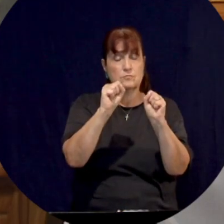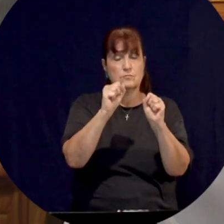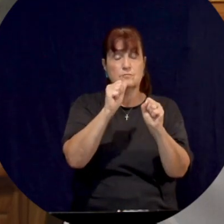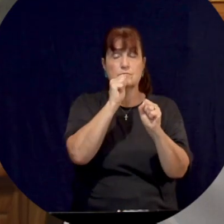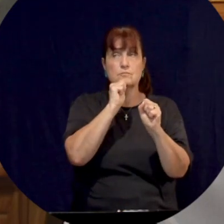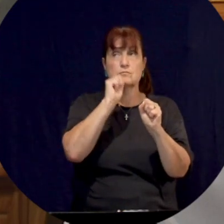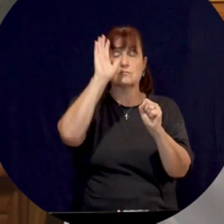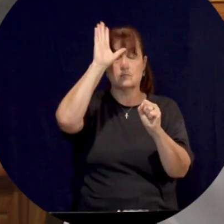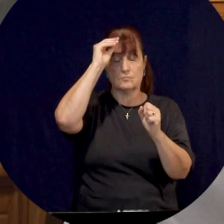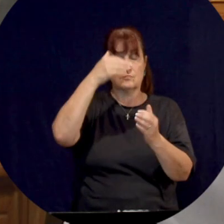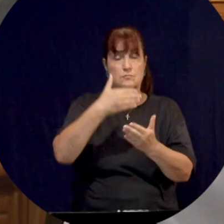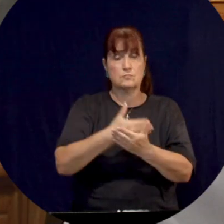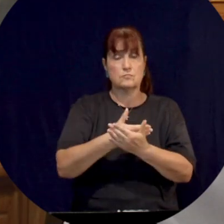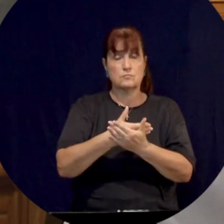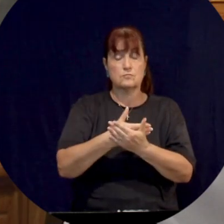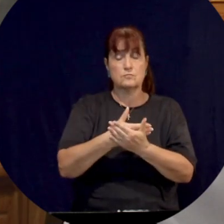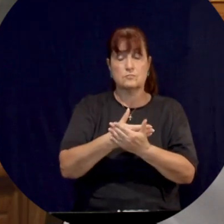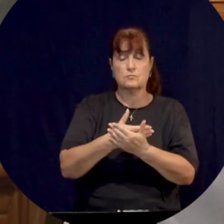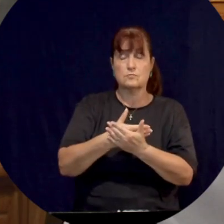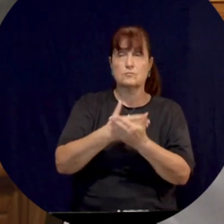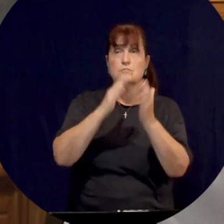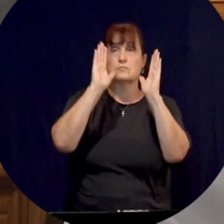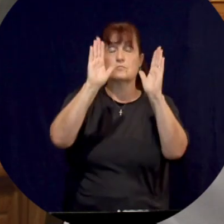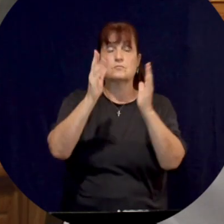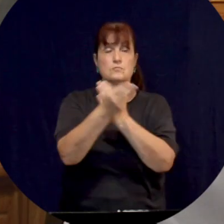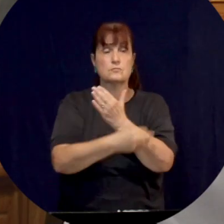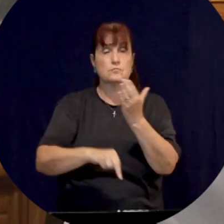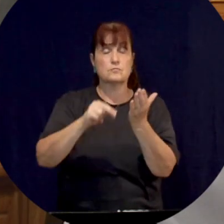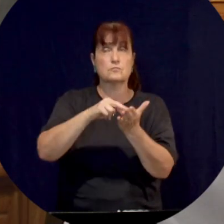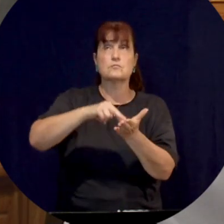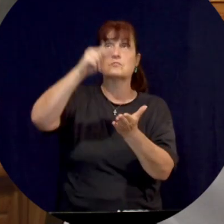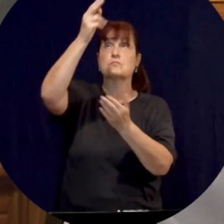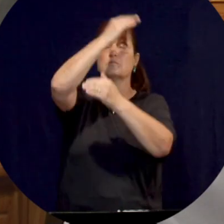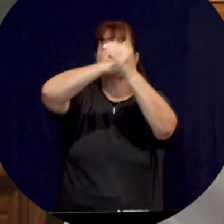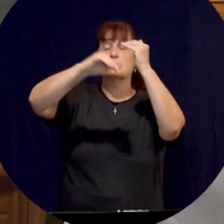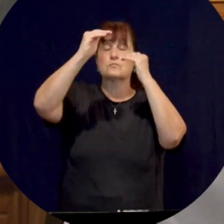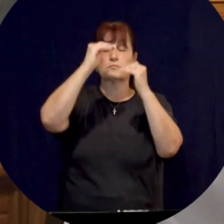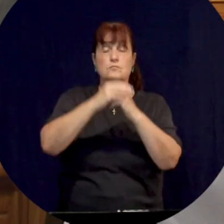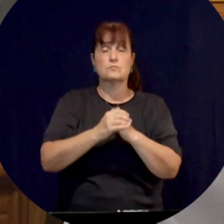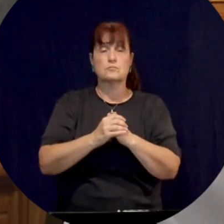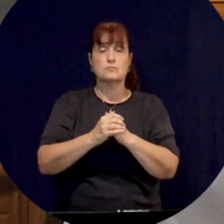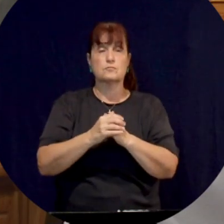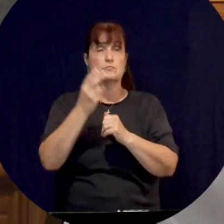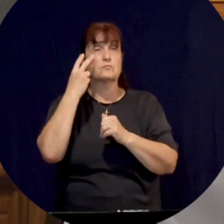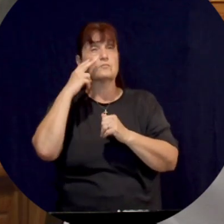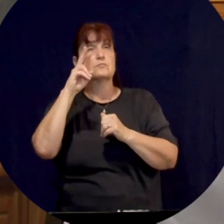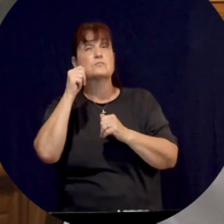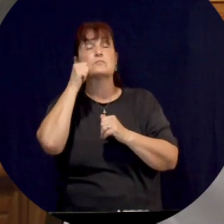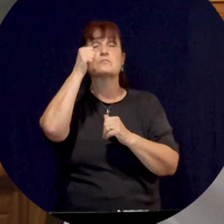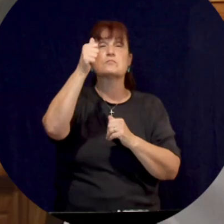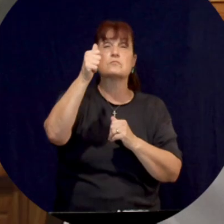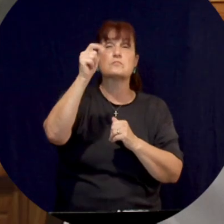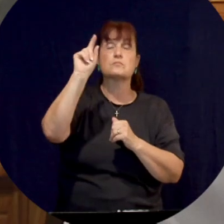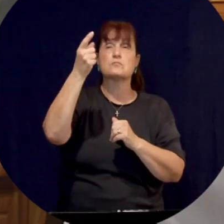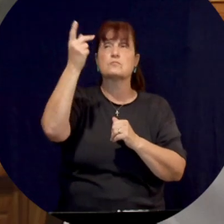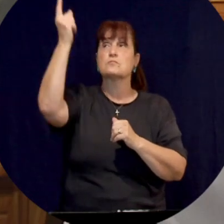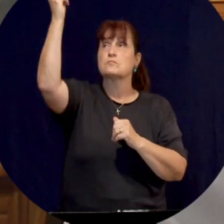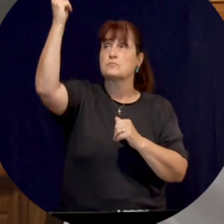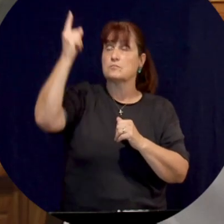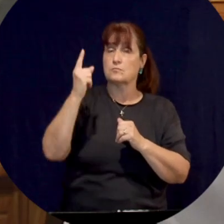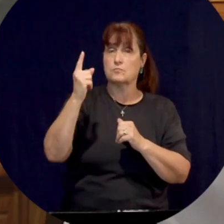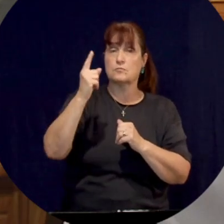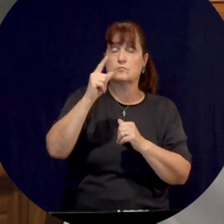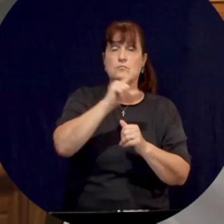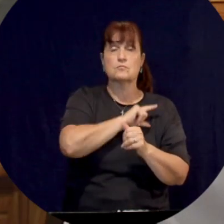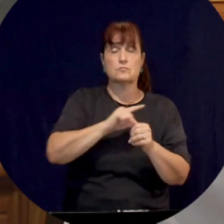his wondrous resurrection and ascension into heaven, And as we look forward to his second coming,